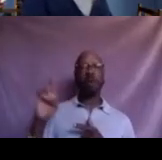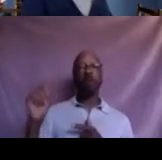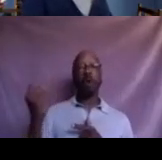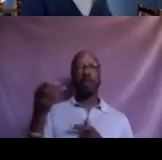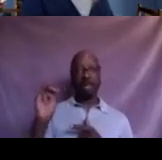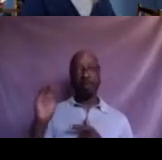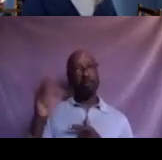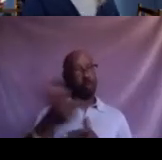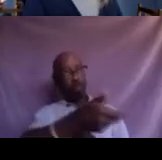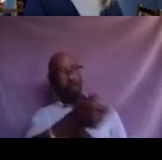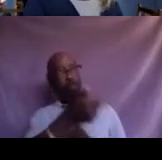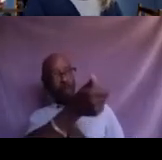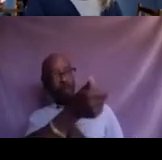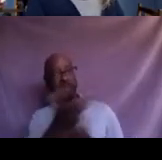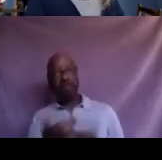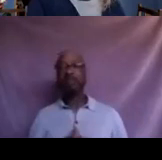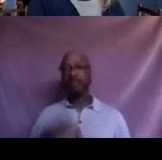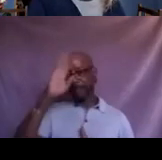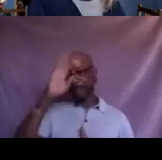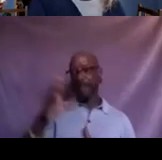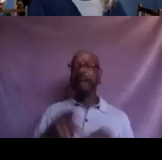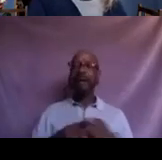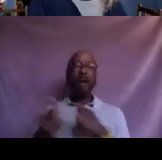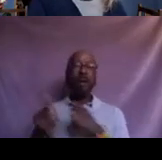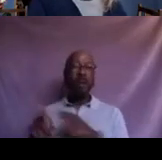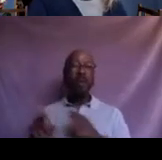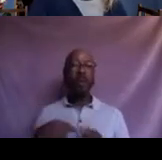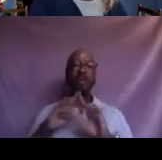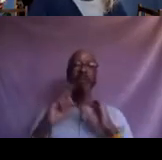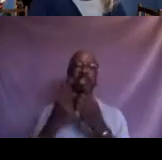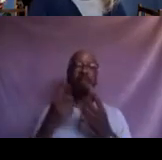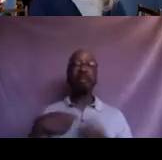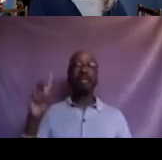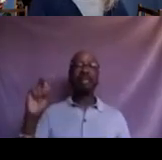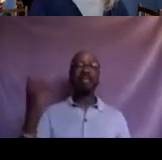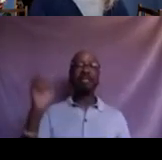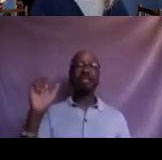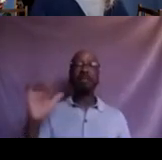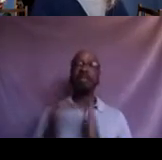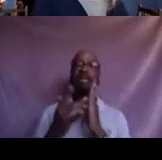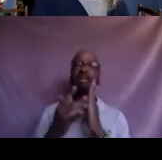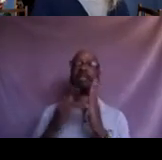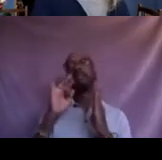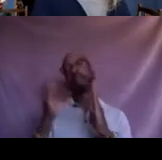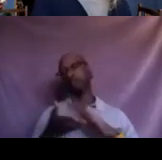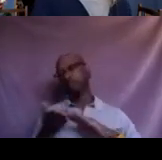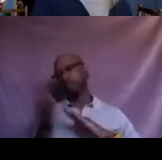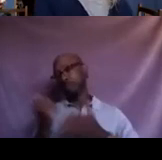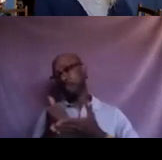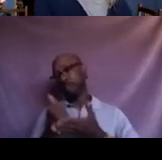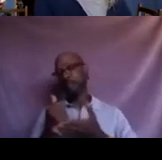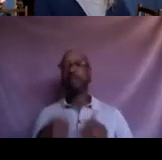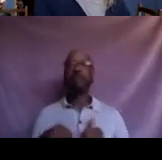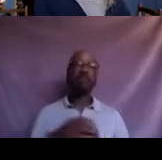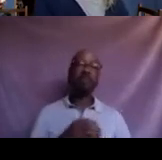yourself? Hey everybody, I am also in Department of Technology, and today I'll be the moderator. And since it's such a large session, I will do my